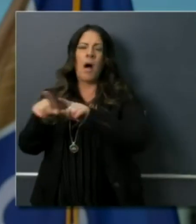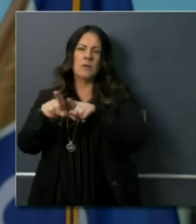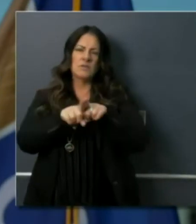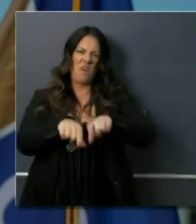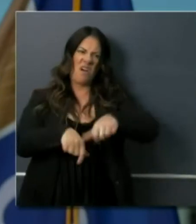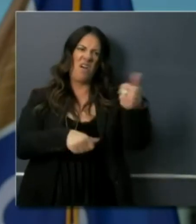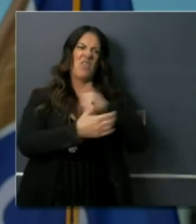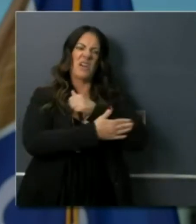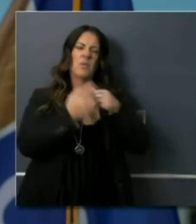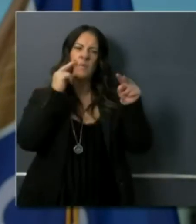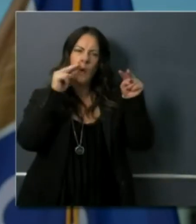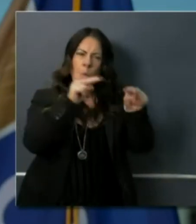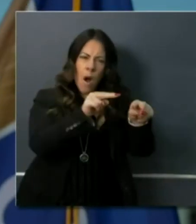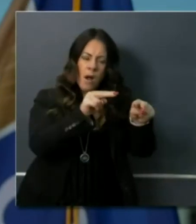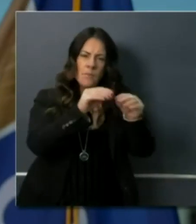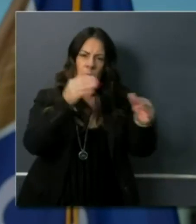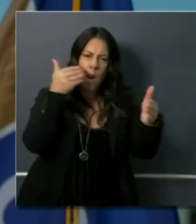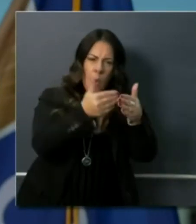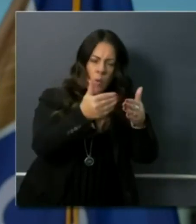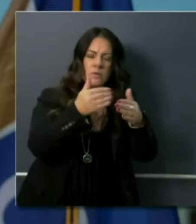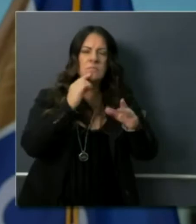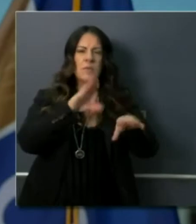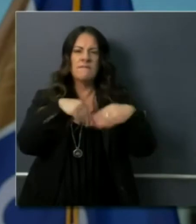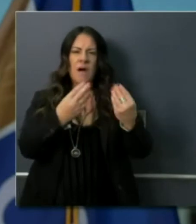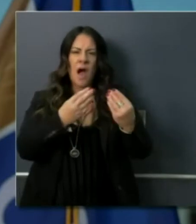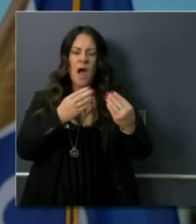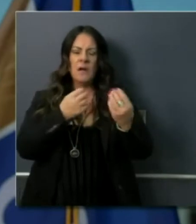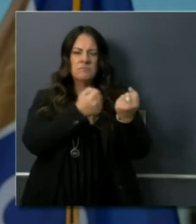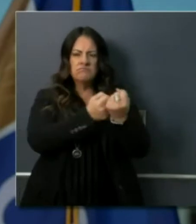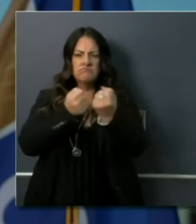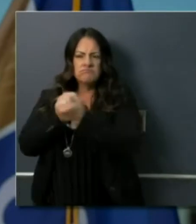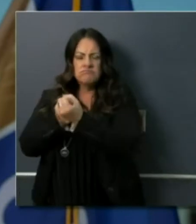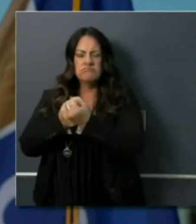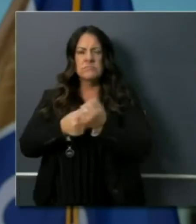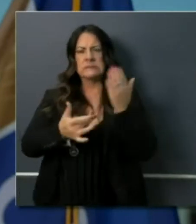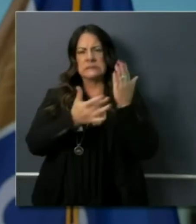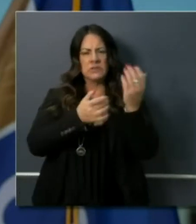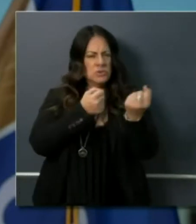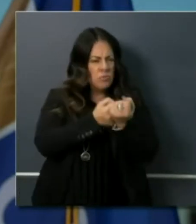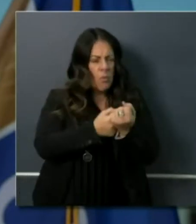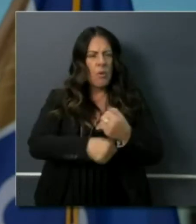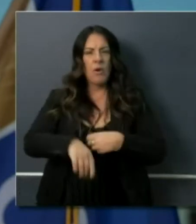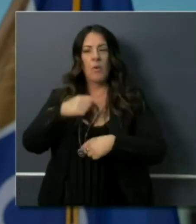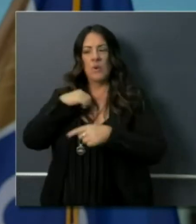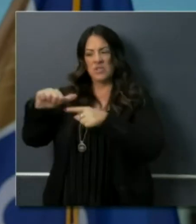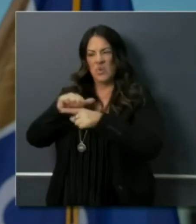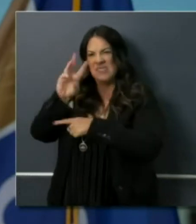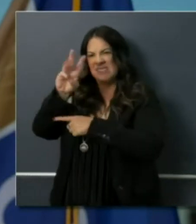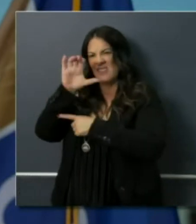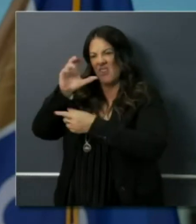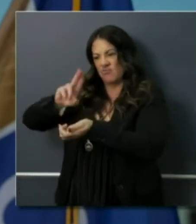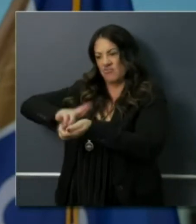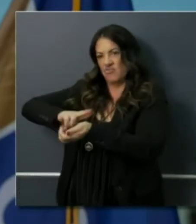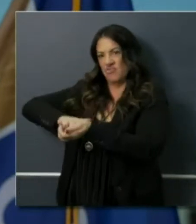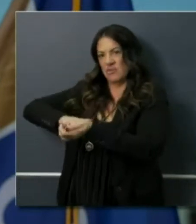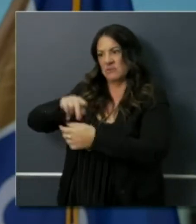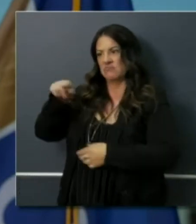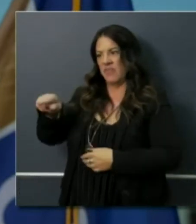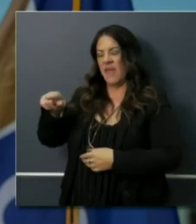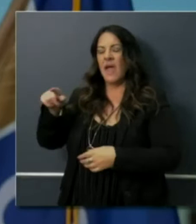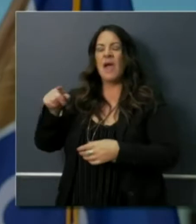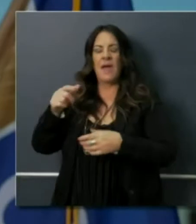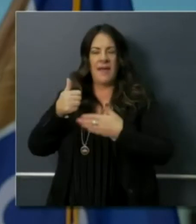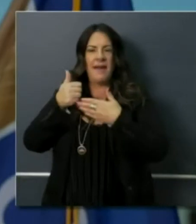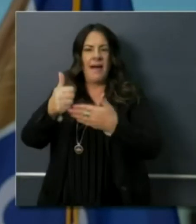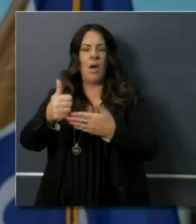providing more technical support. We have also trained 600 nurses that we're supporting the